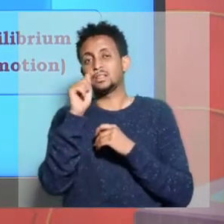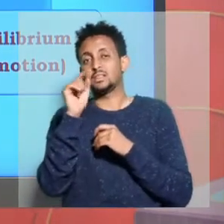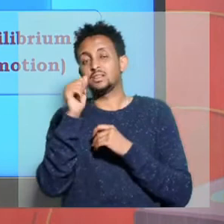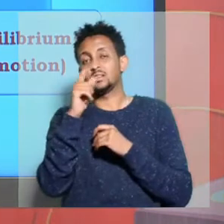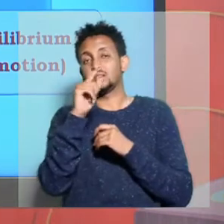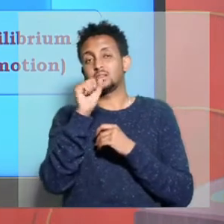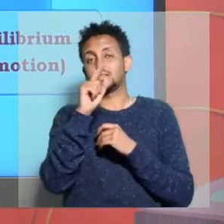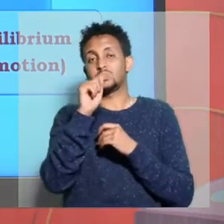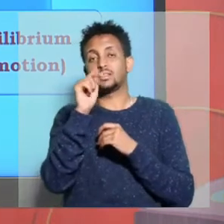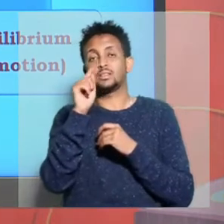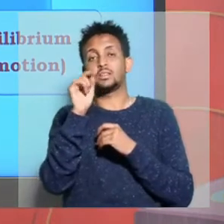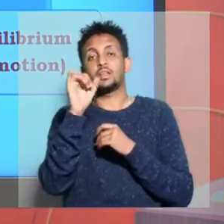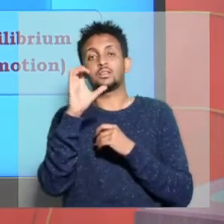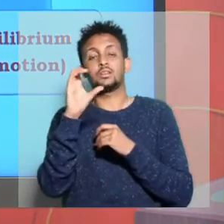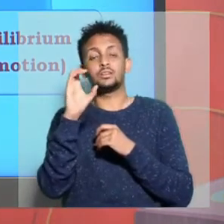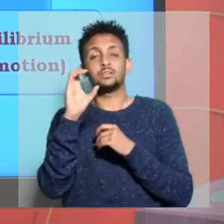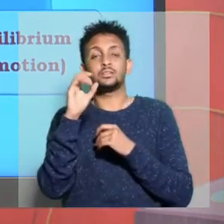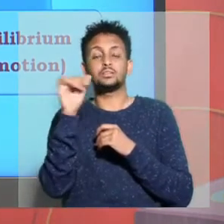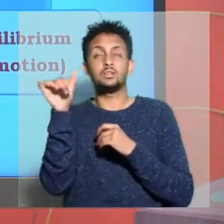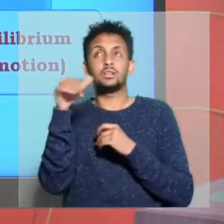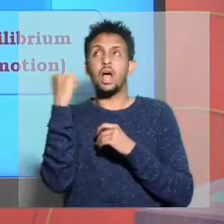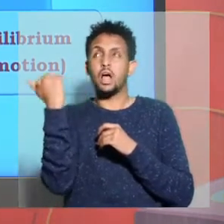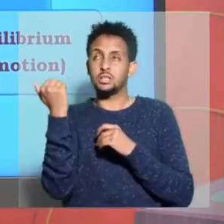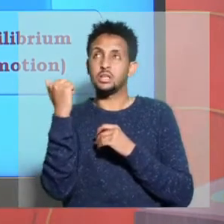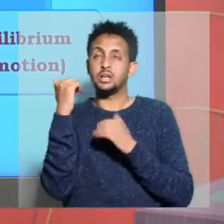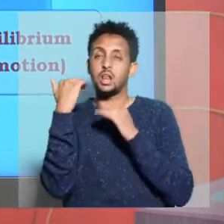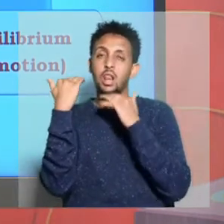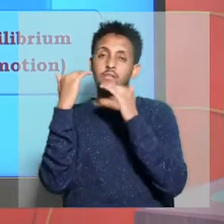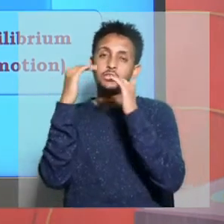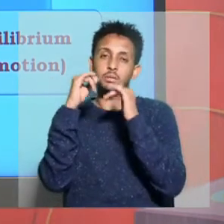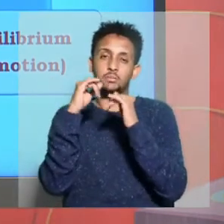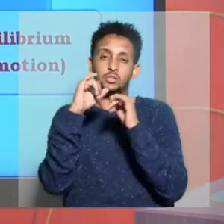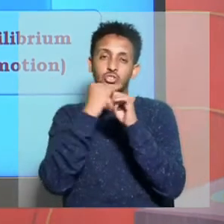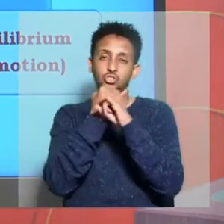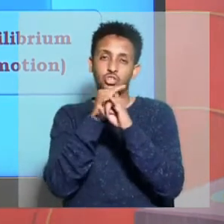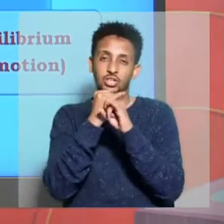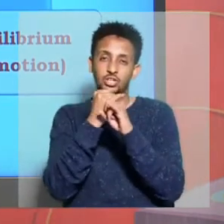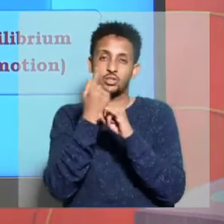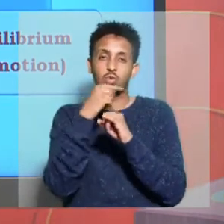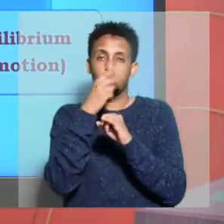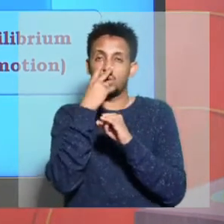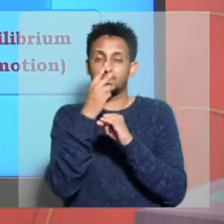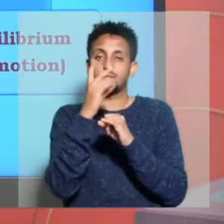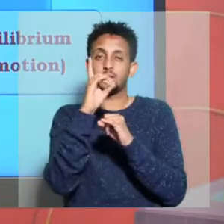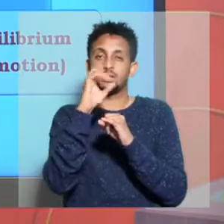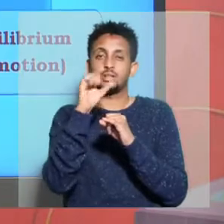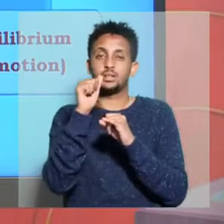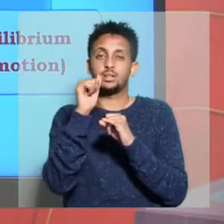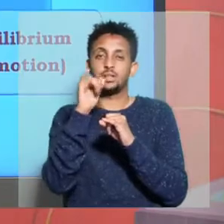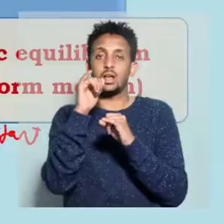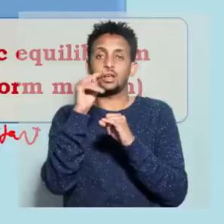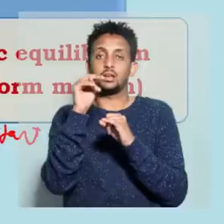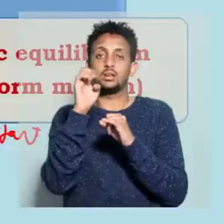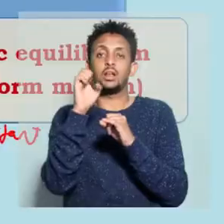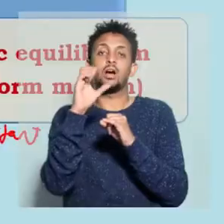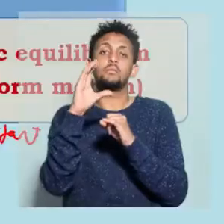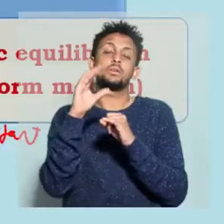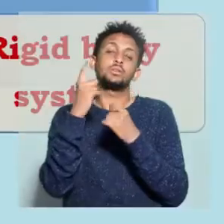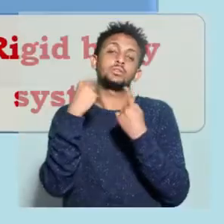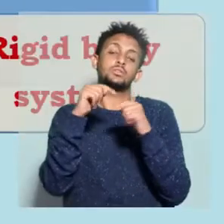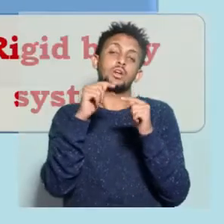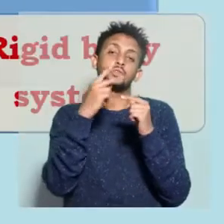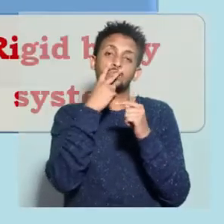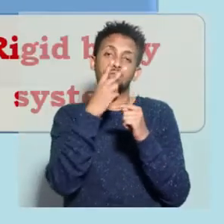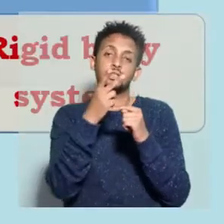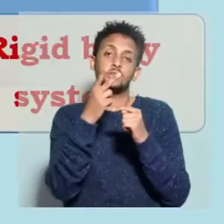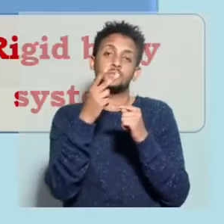equilibrium. At some other level, might be in engineering, you might see about dynamic equilibrium. So let's try to